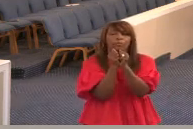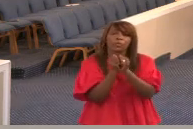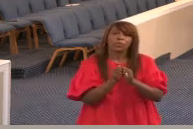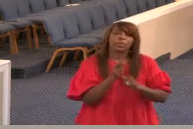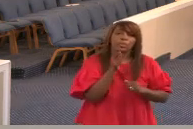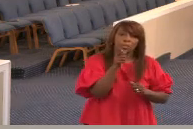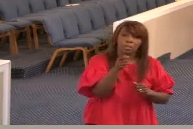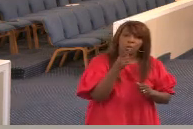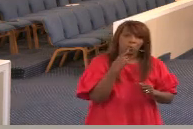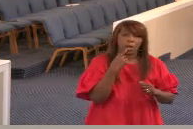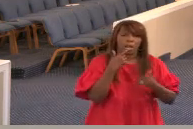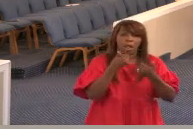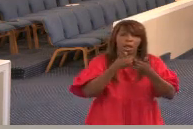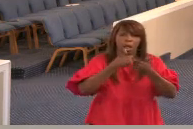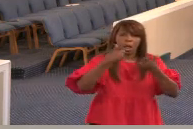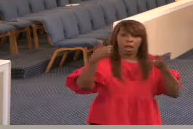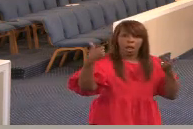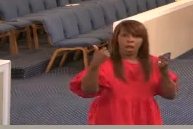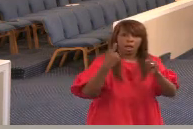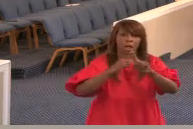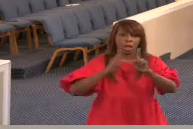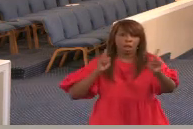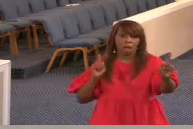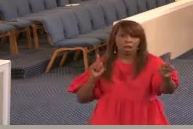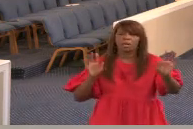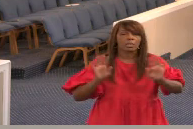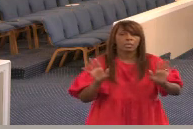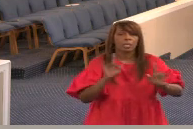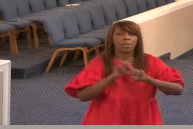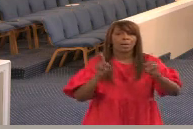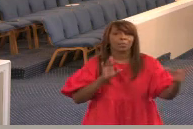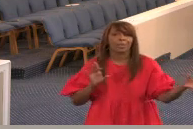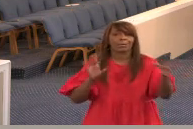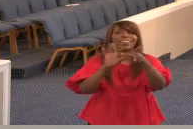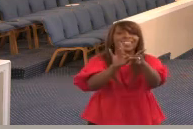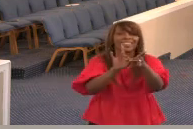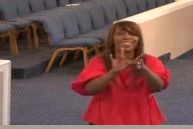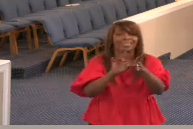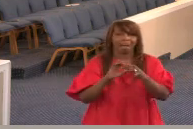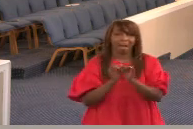Though we are physically apart, we can be spiritually connected.